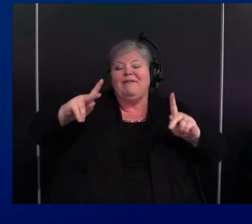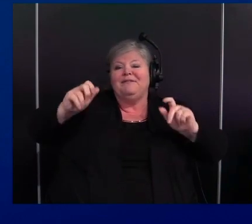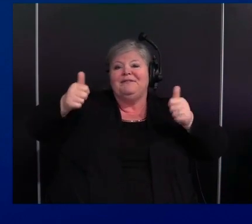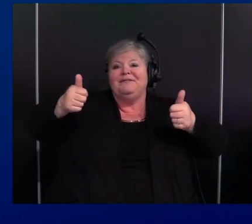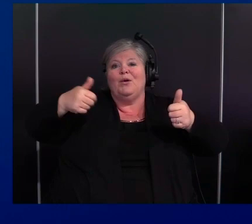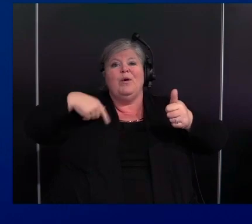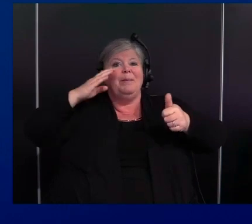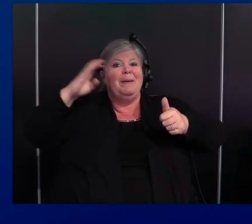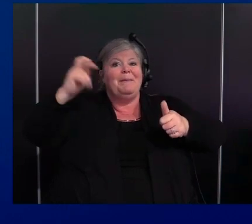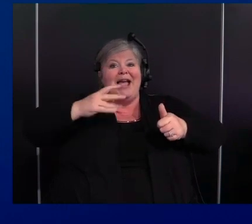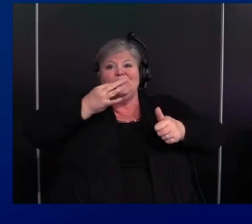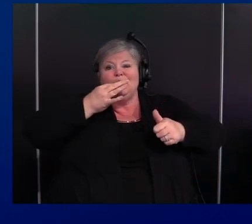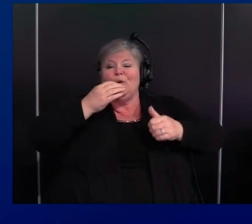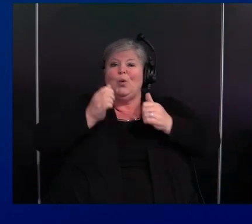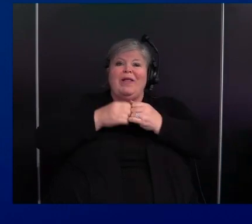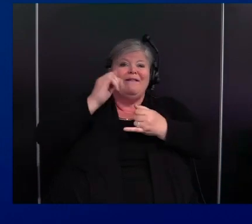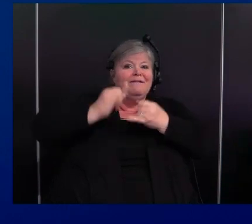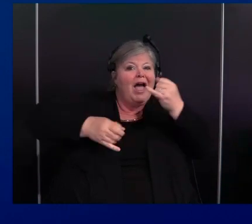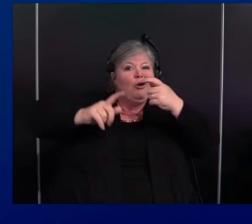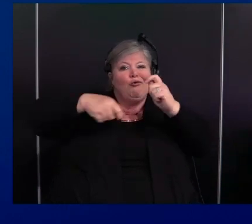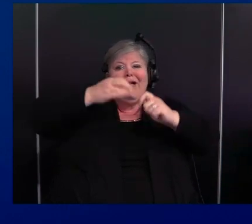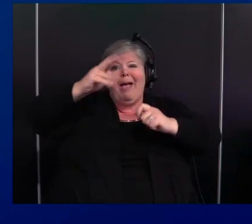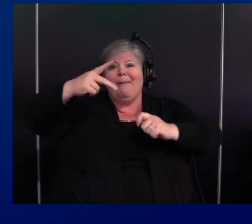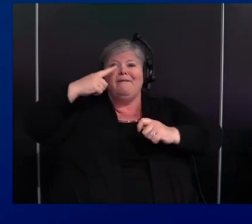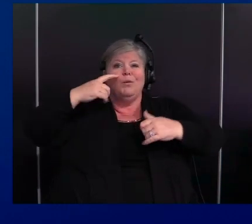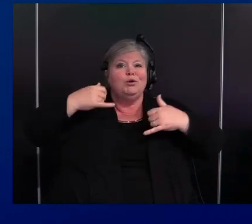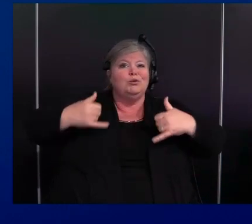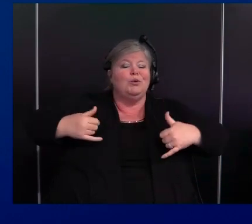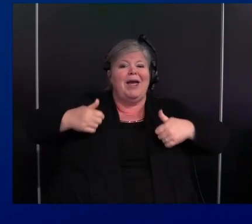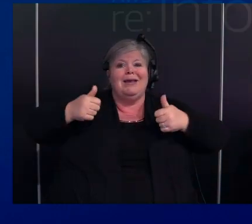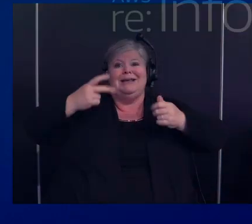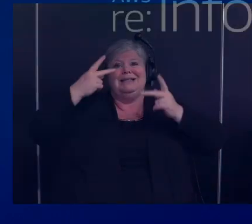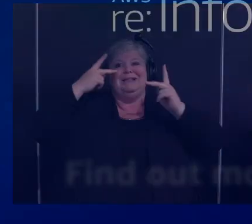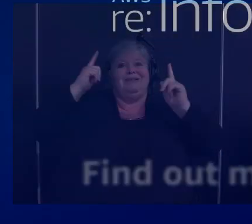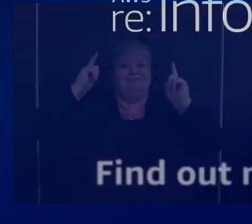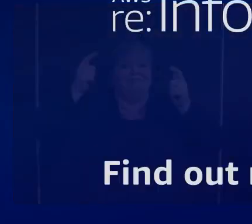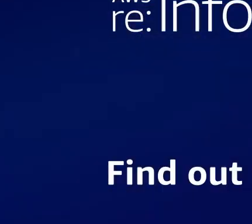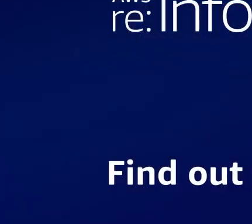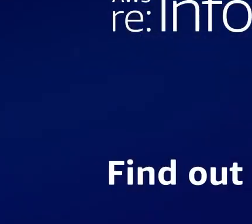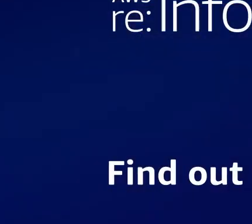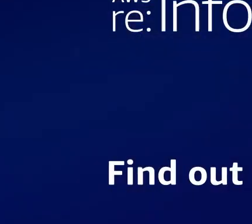We'll be right back with our final wrap-up for the day, and we'll see you then.